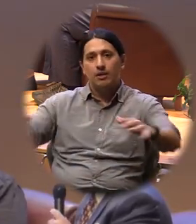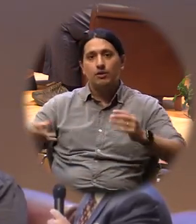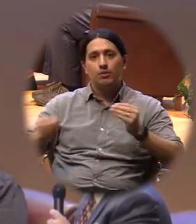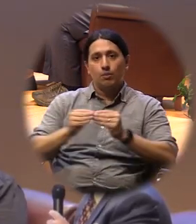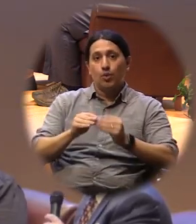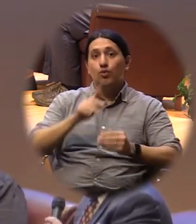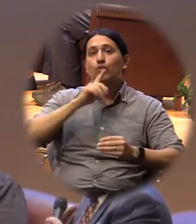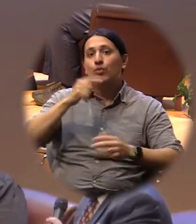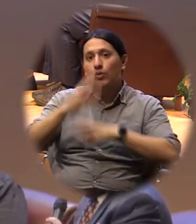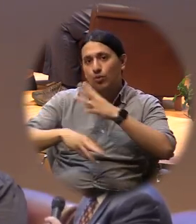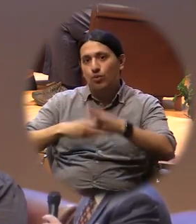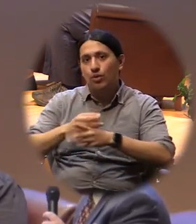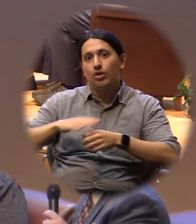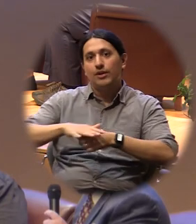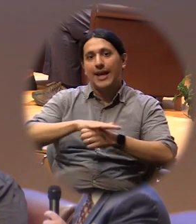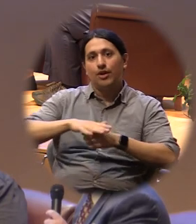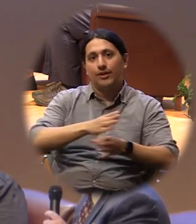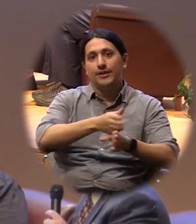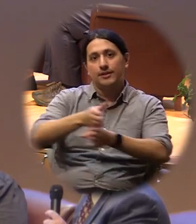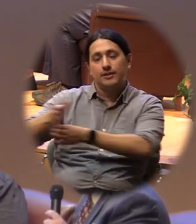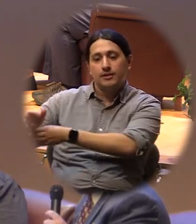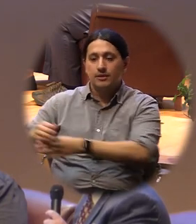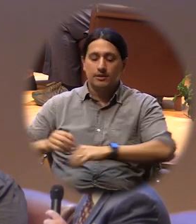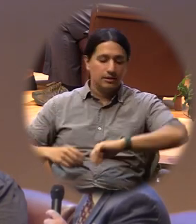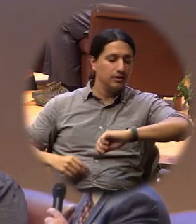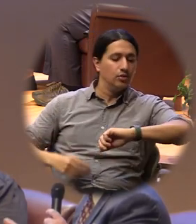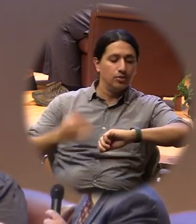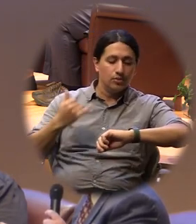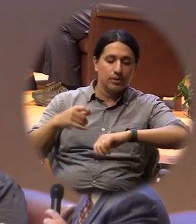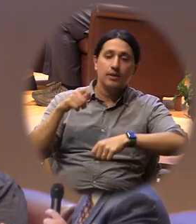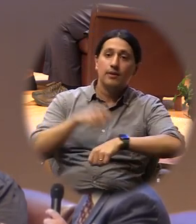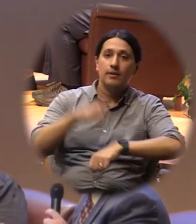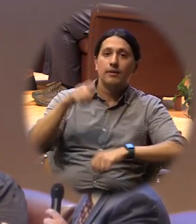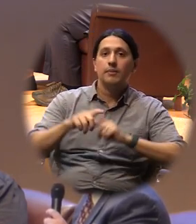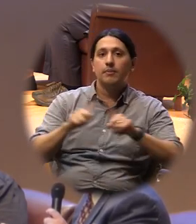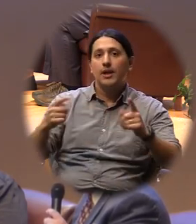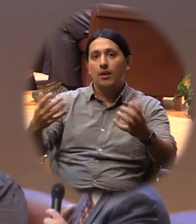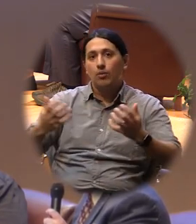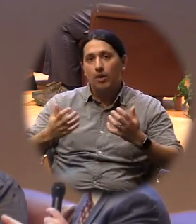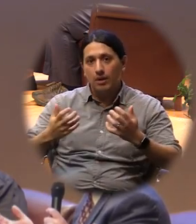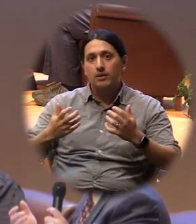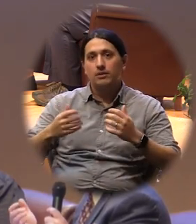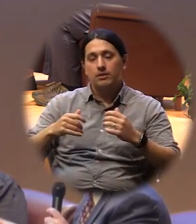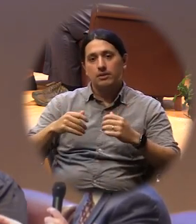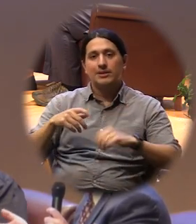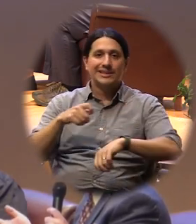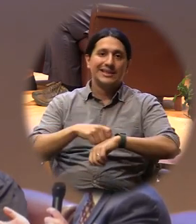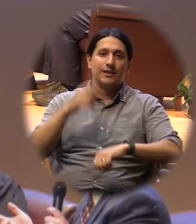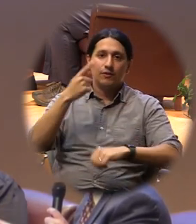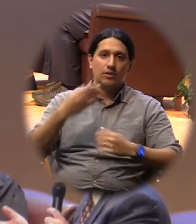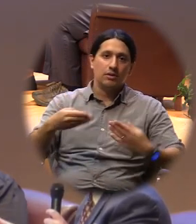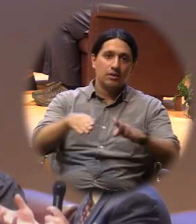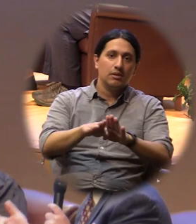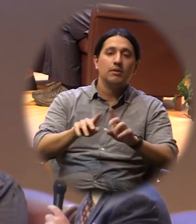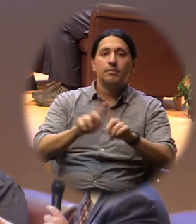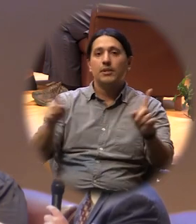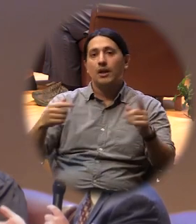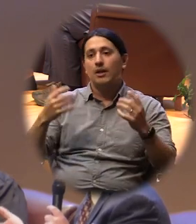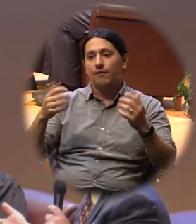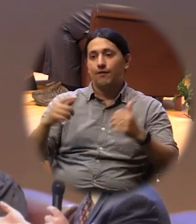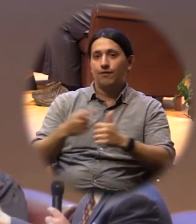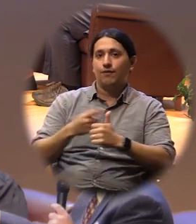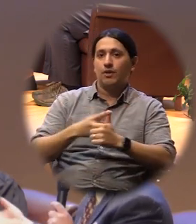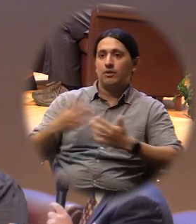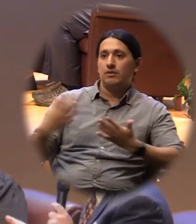Great. We're actually at time, but I wanted to give you, all three of you, a chance to maybe, if there was a question that you'd really like to